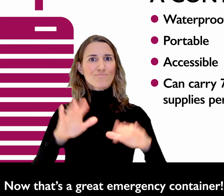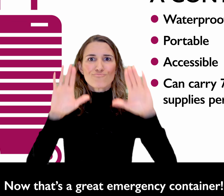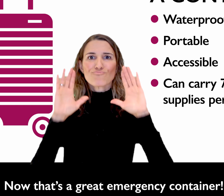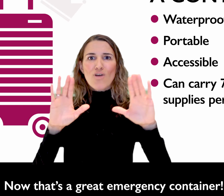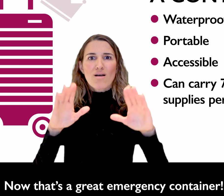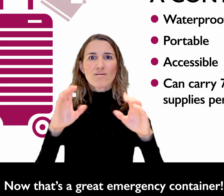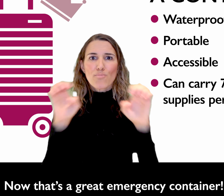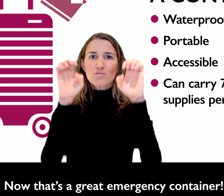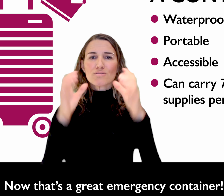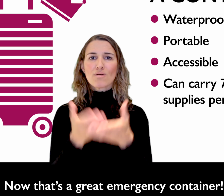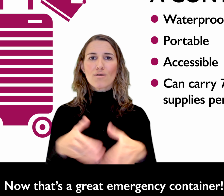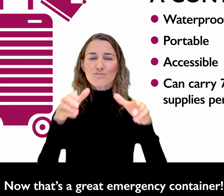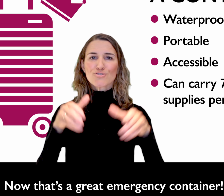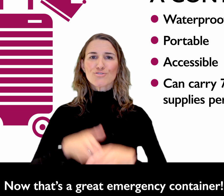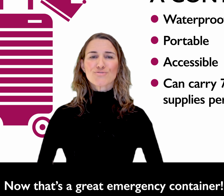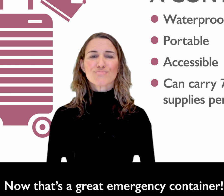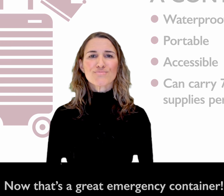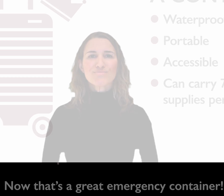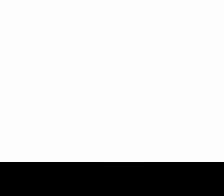that's a great emergency container.